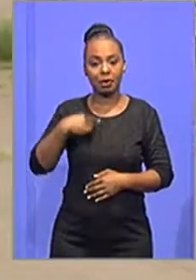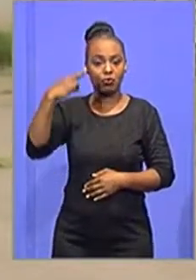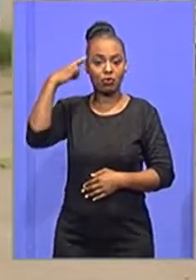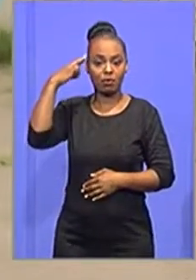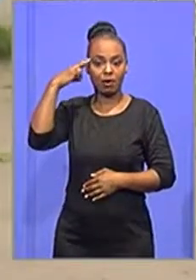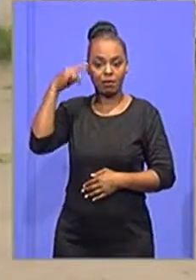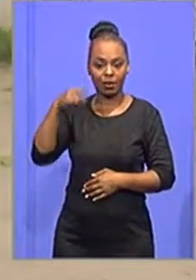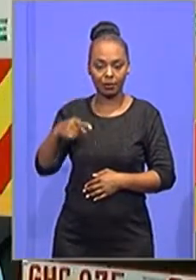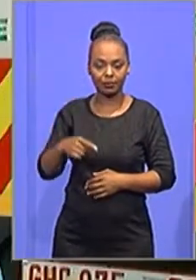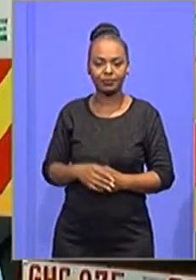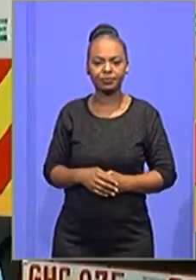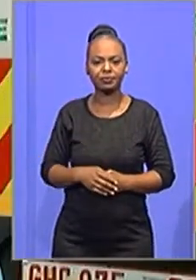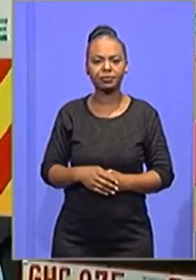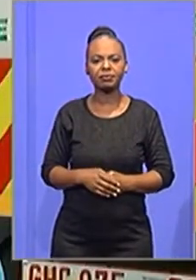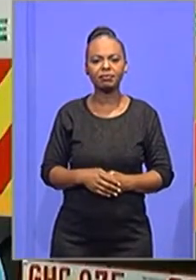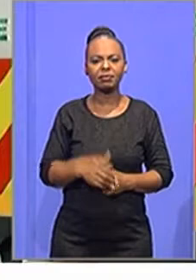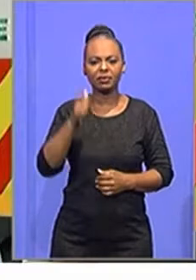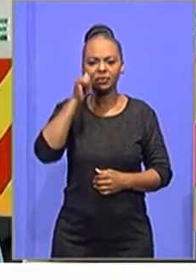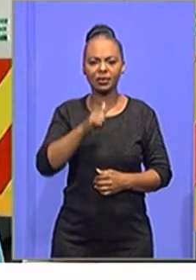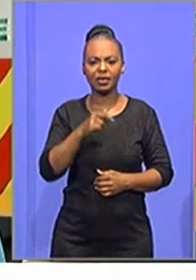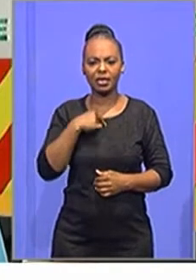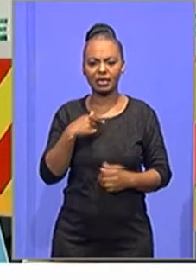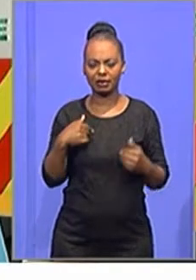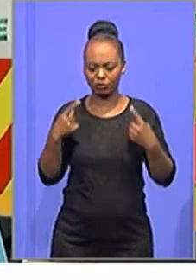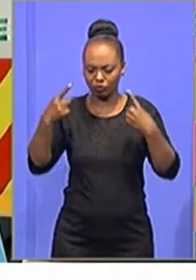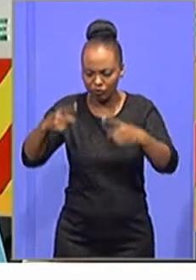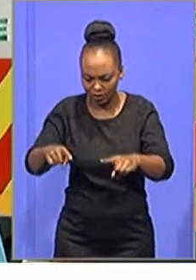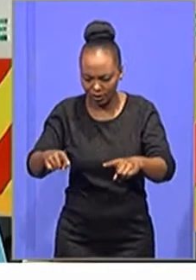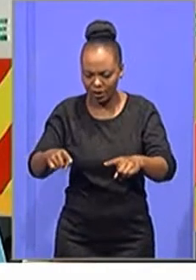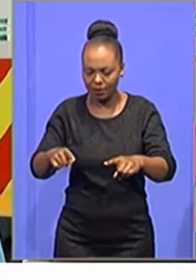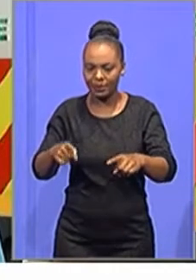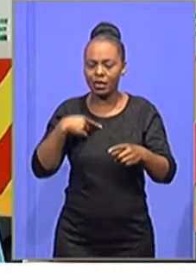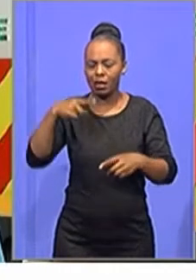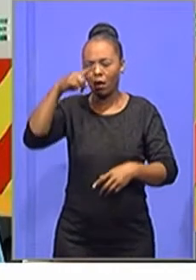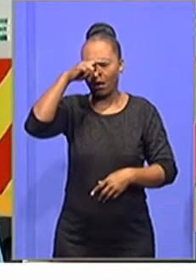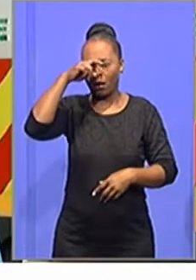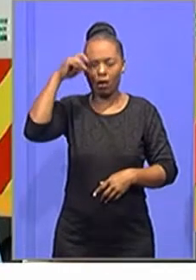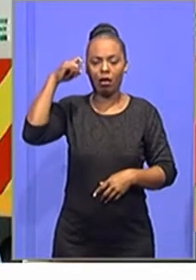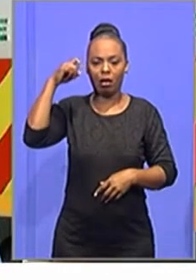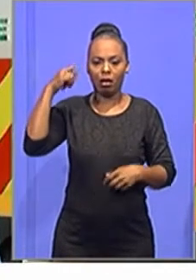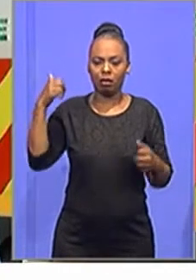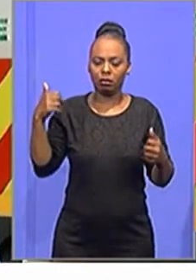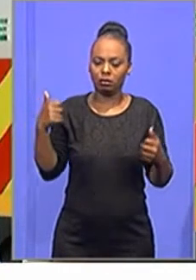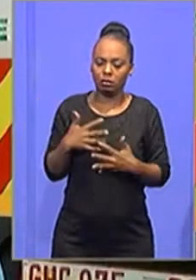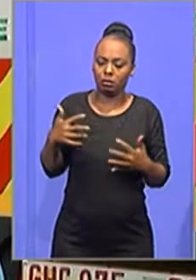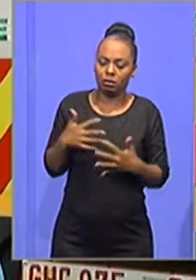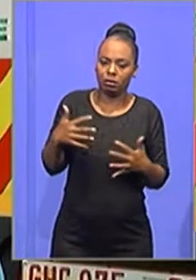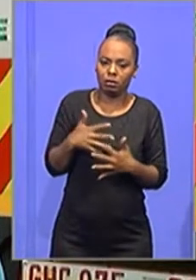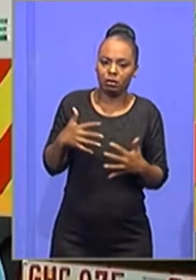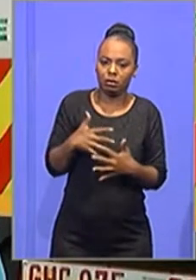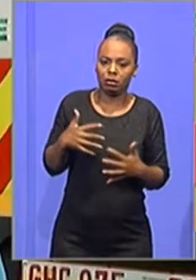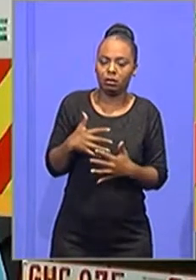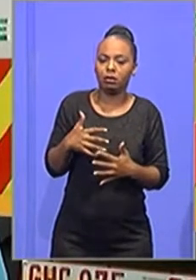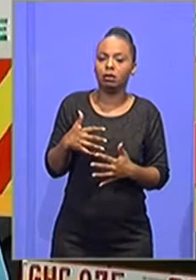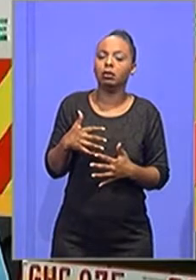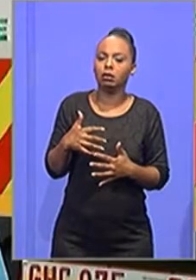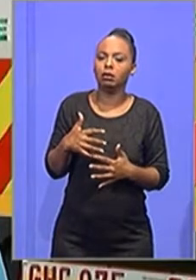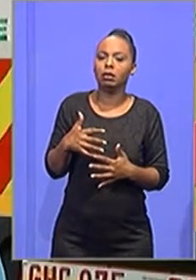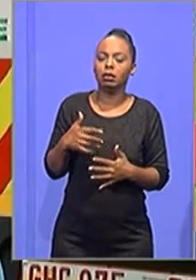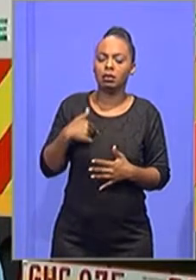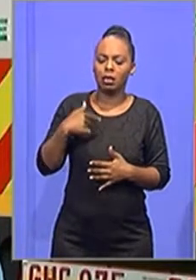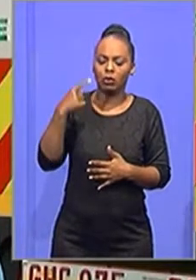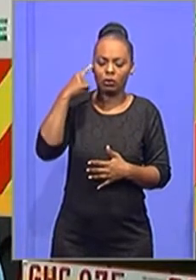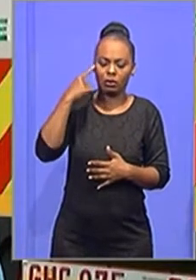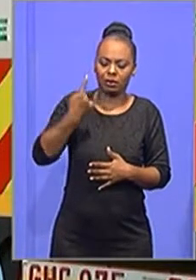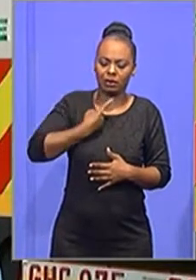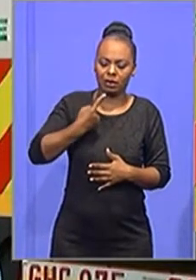kholong, ke ne ke tshwile ke fofulelwa ke iputsa gona go tla etsala eng. Mare ka baka la hobane itse qeta mo bona